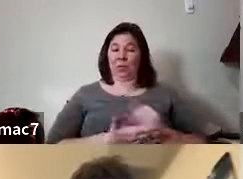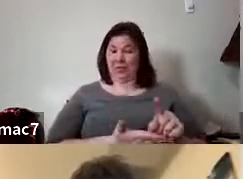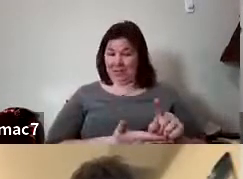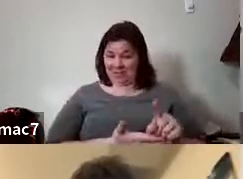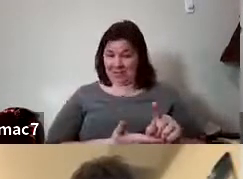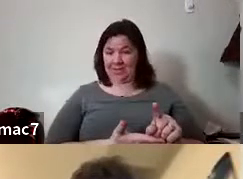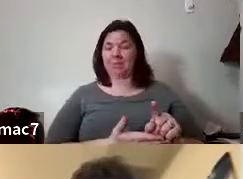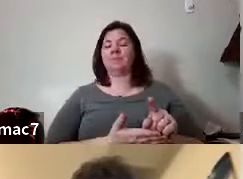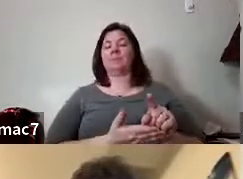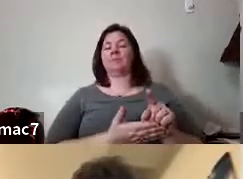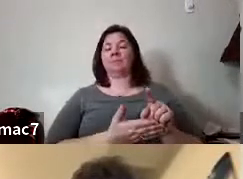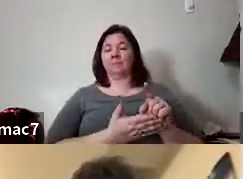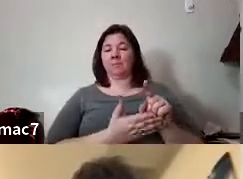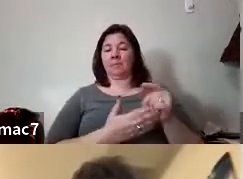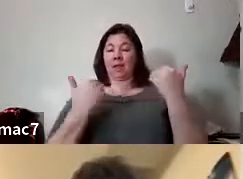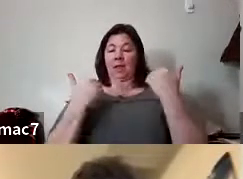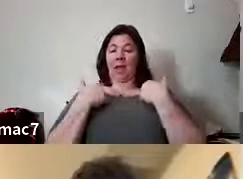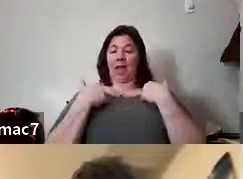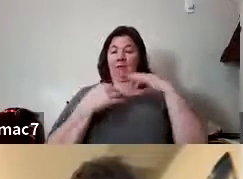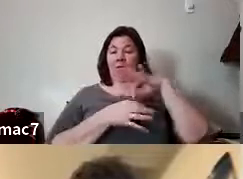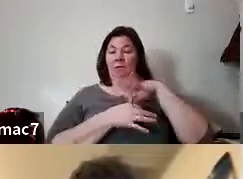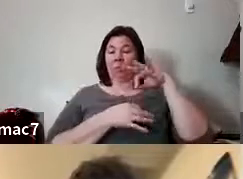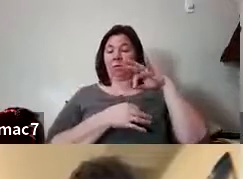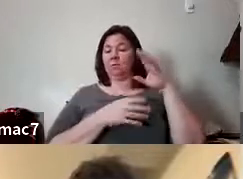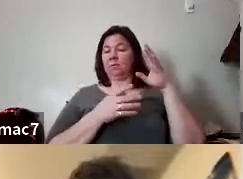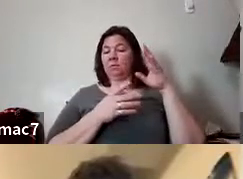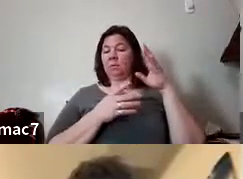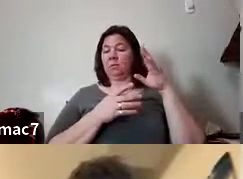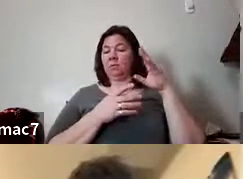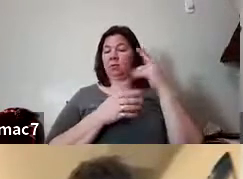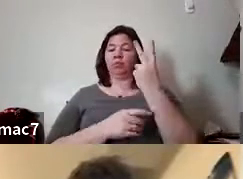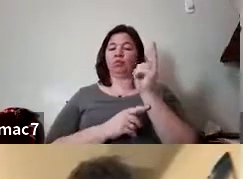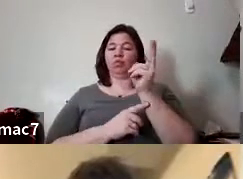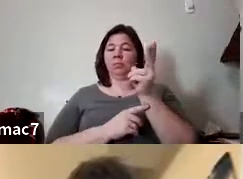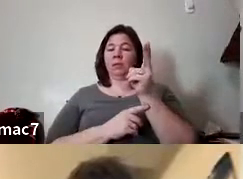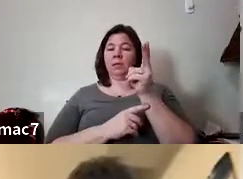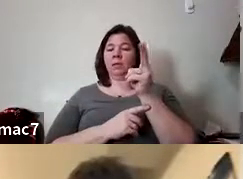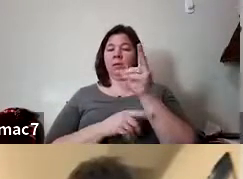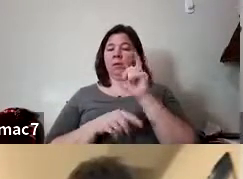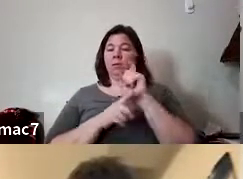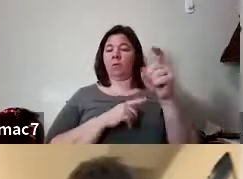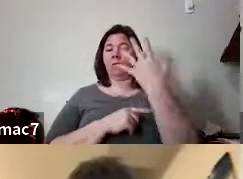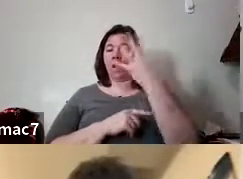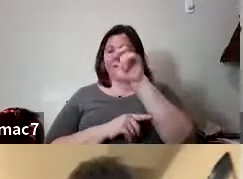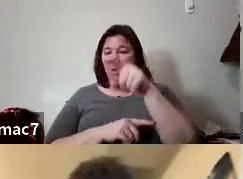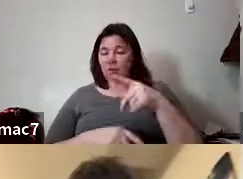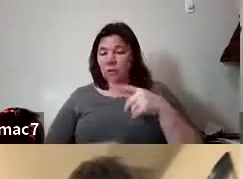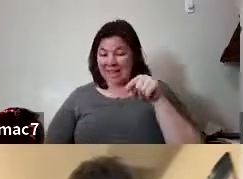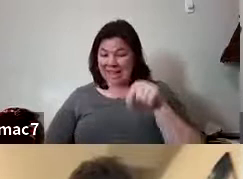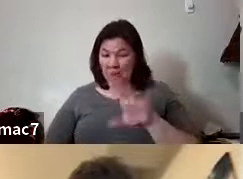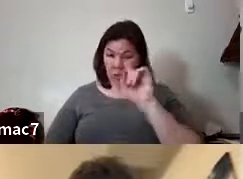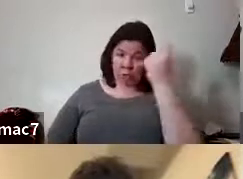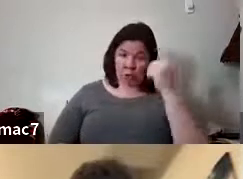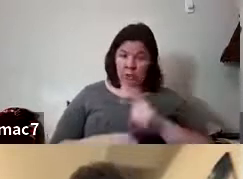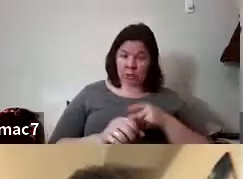we have a poll, a simple 2-minute Paul with 5 questions. Is this your first